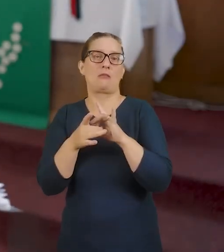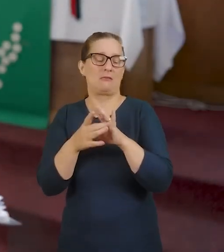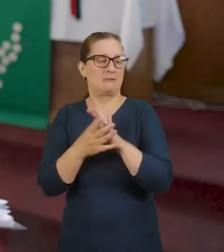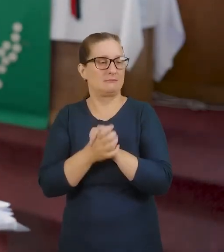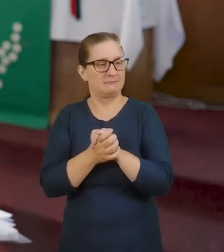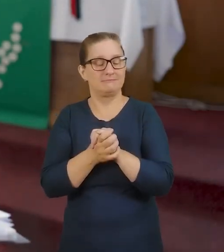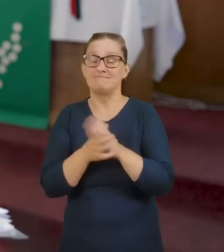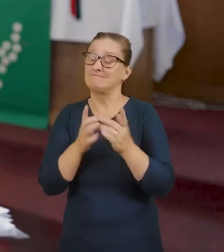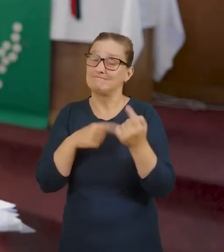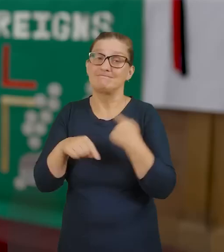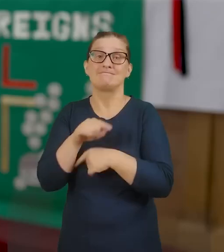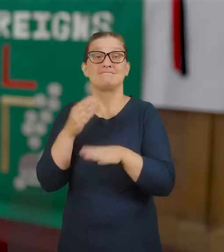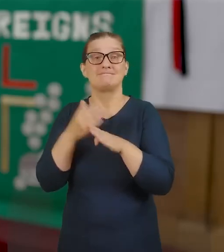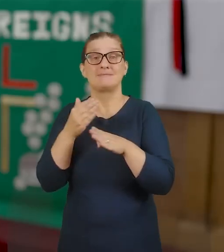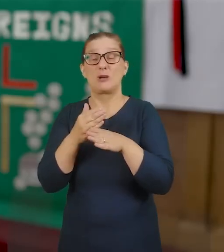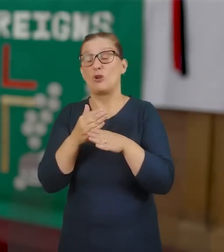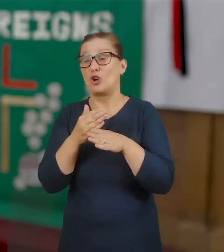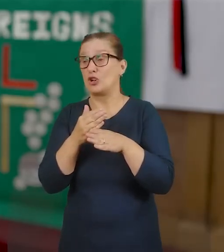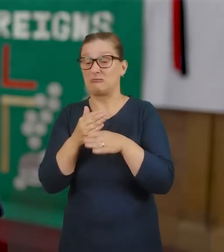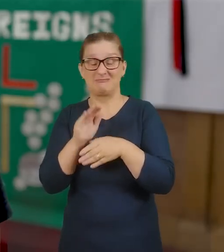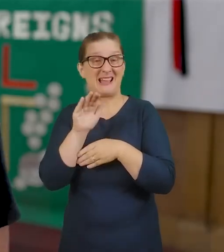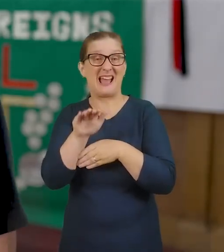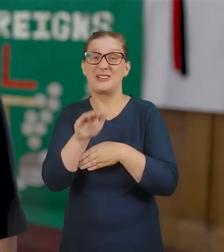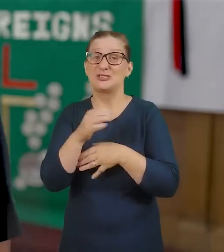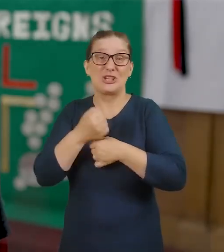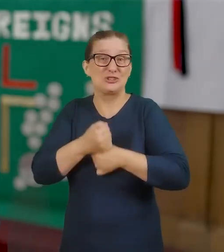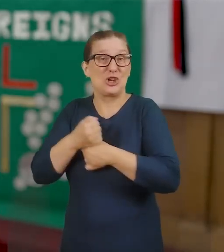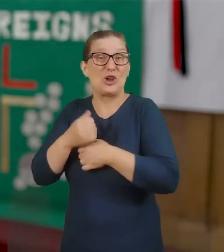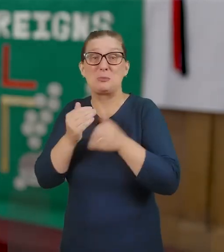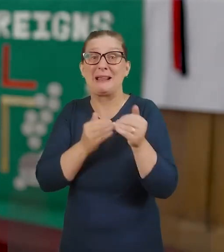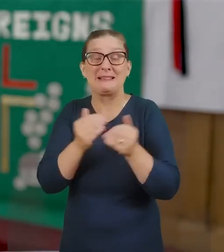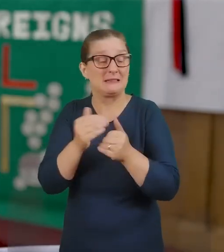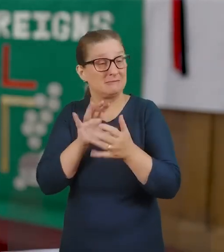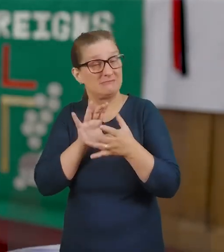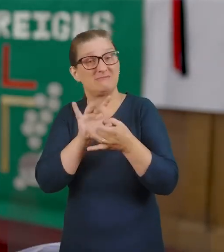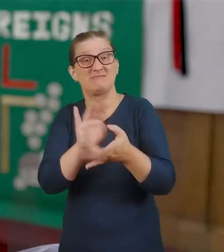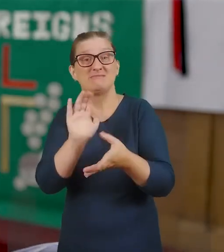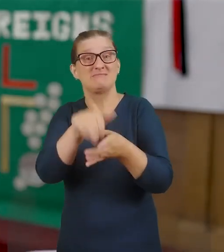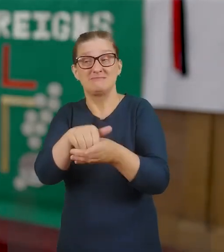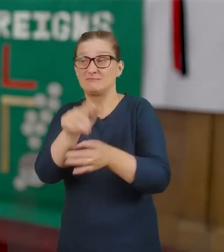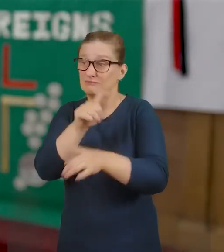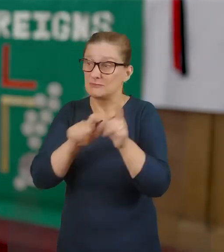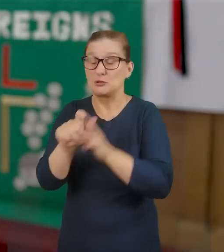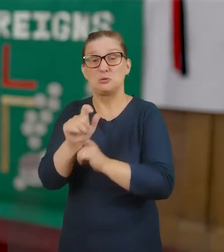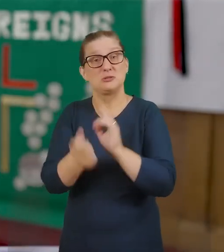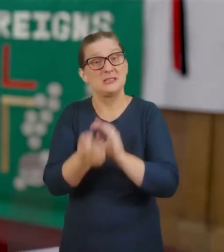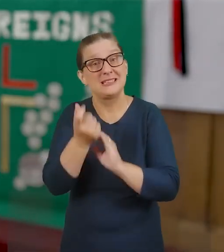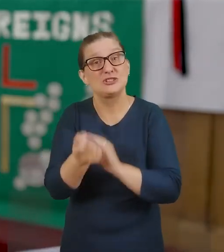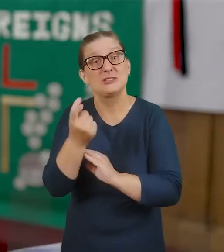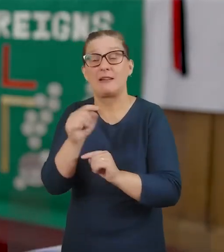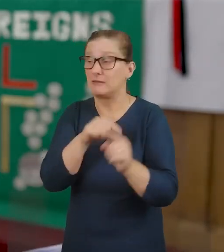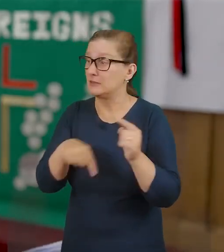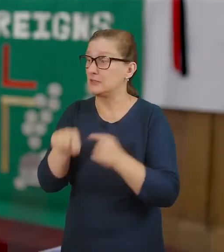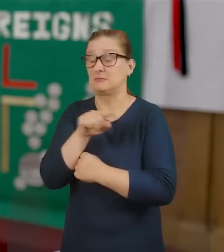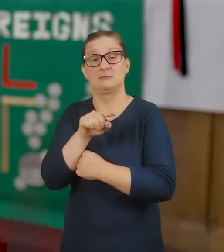work as one. Much of our work here is outside of the church building, joining in with community